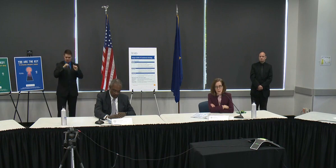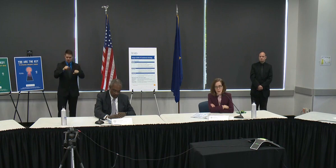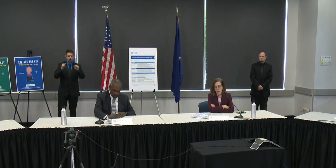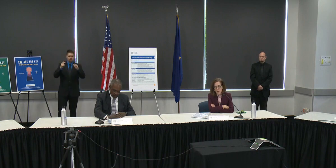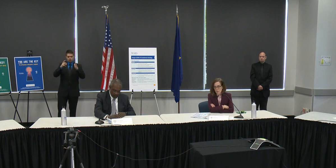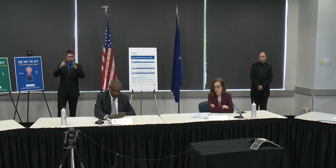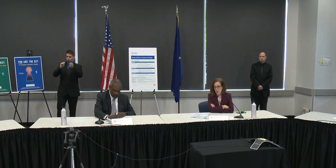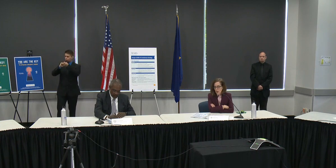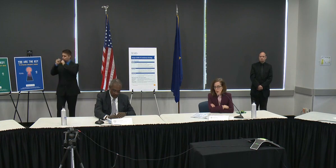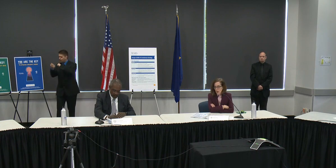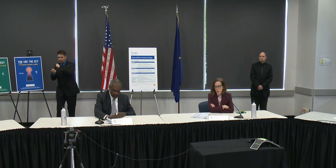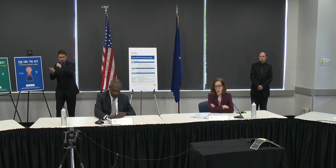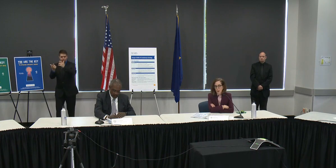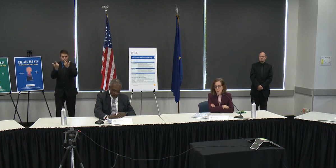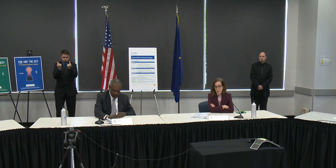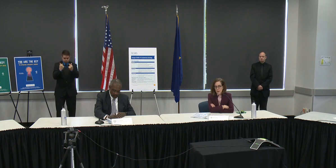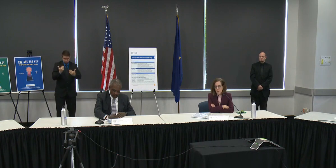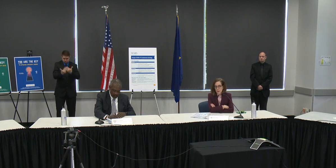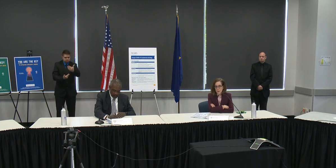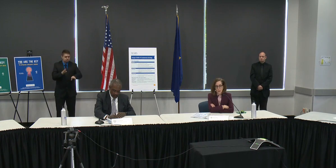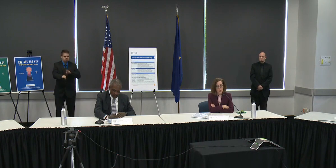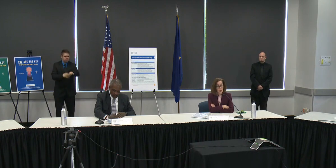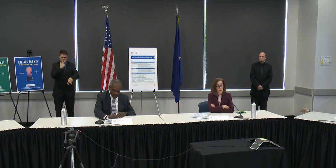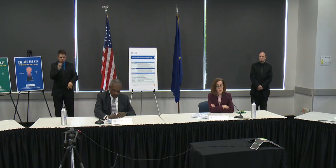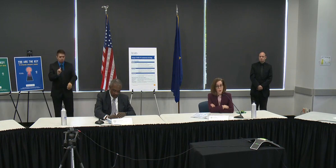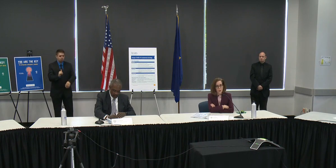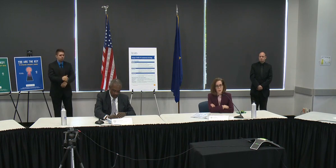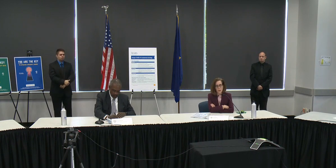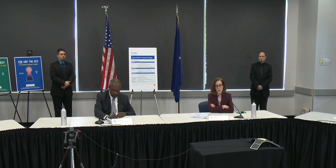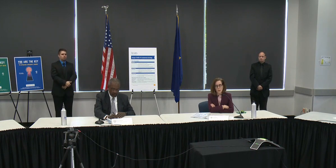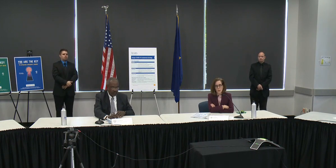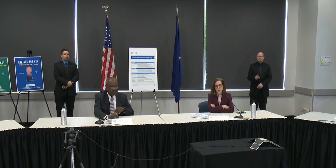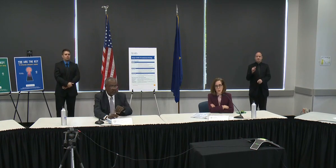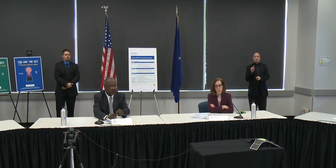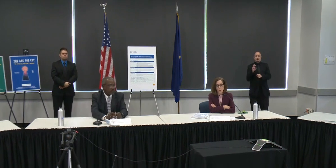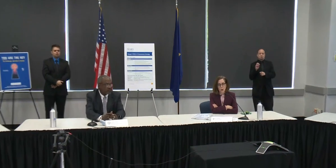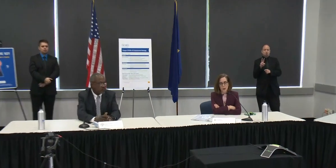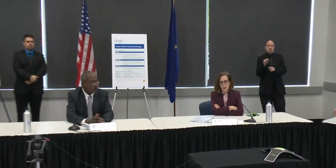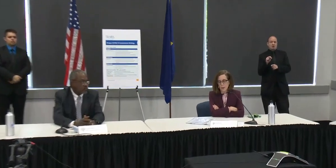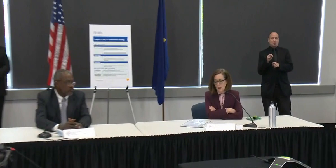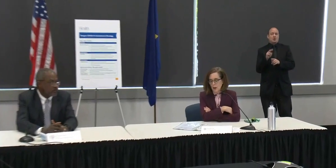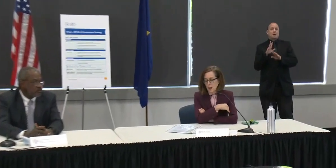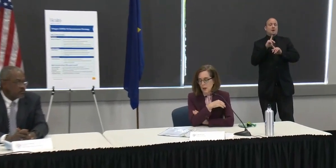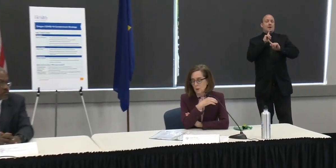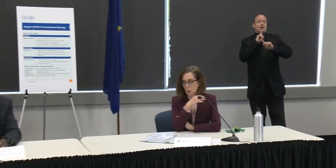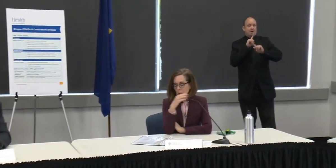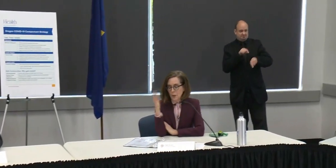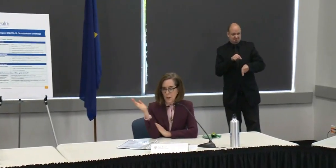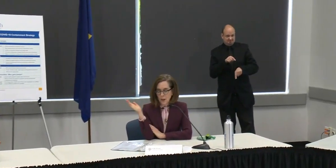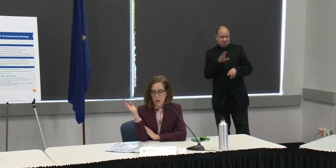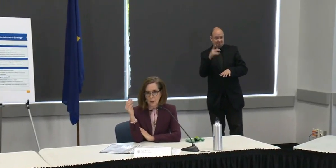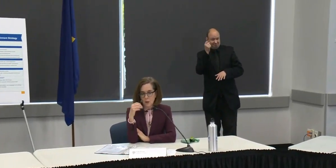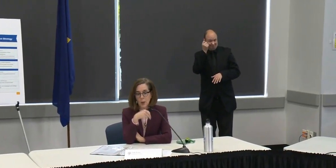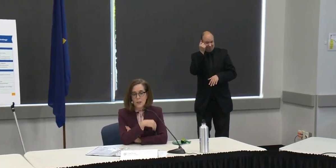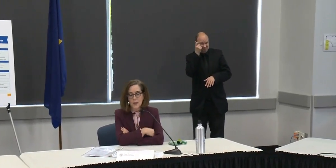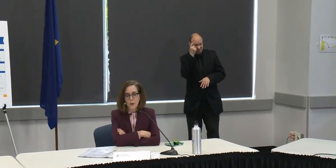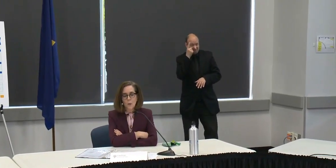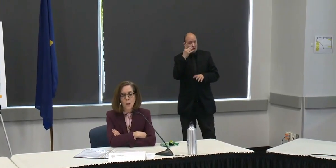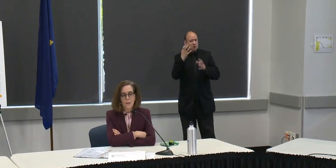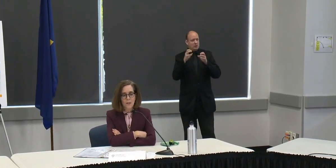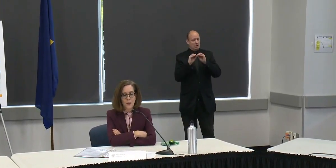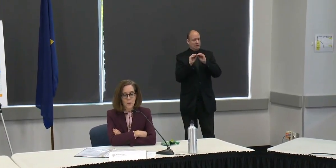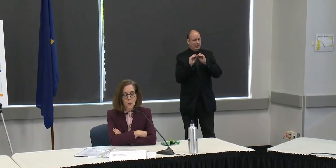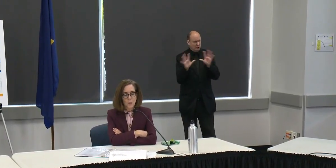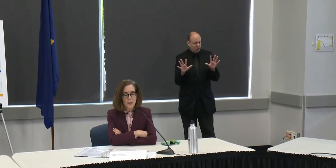less um i i want to be clear that we're not going to be able to reopen oregon uh with uh quickly